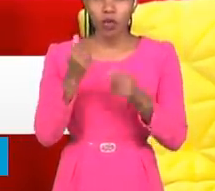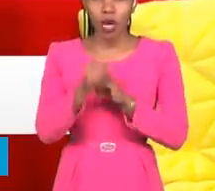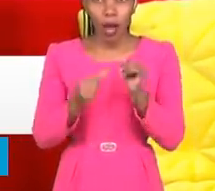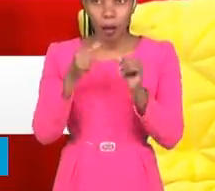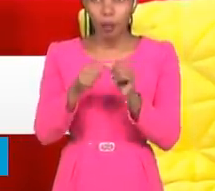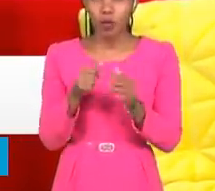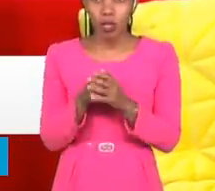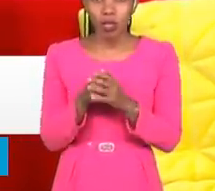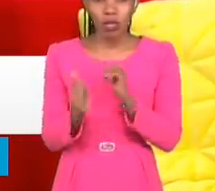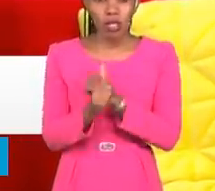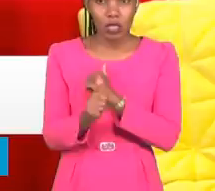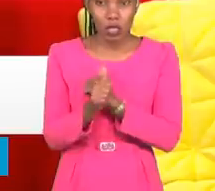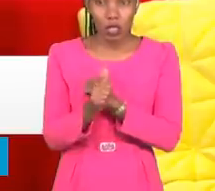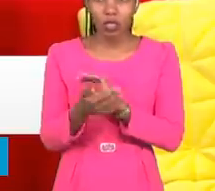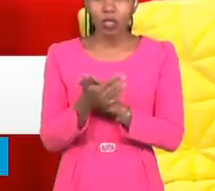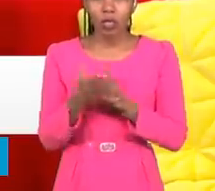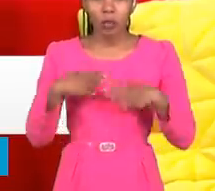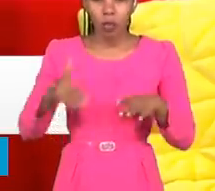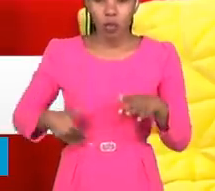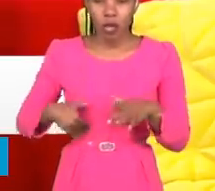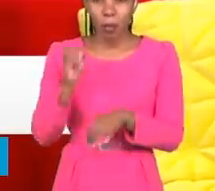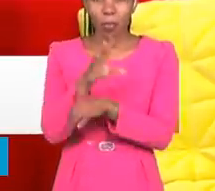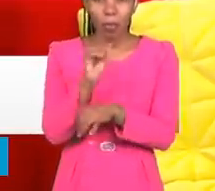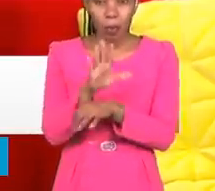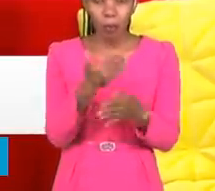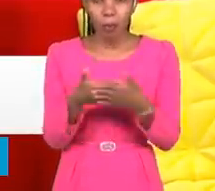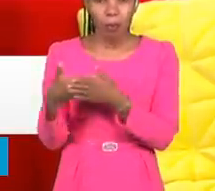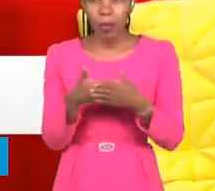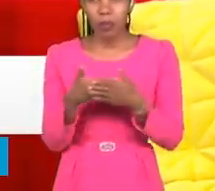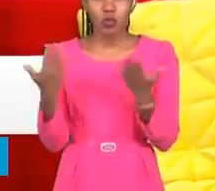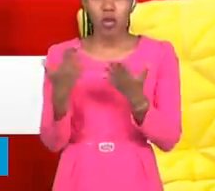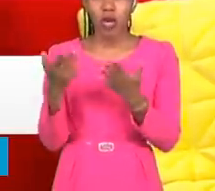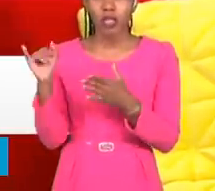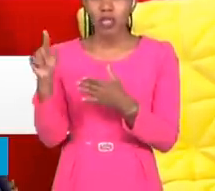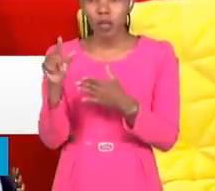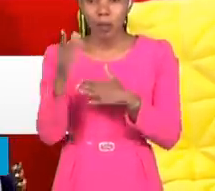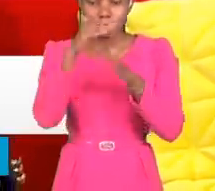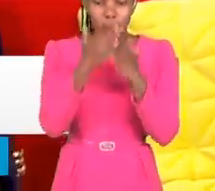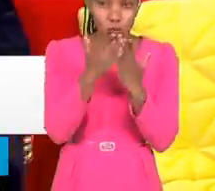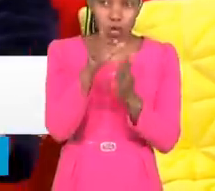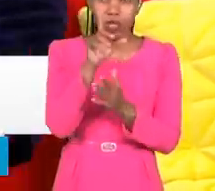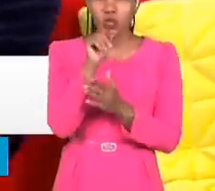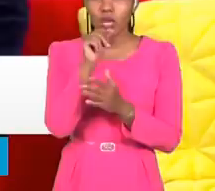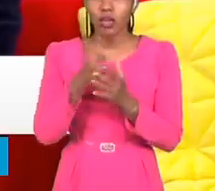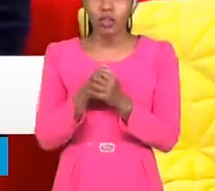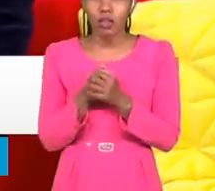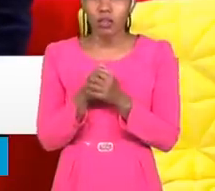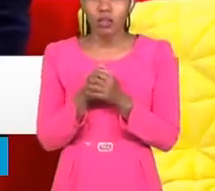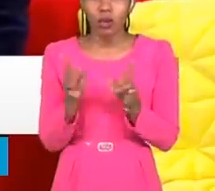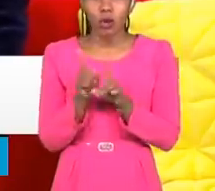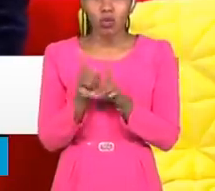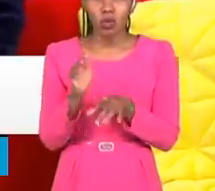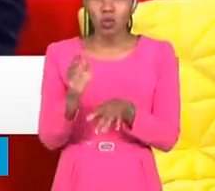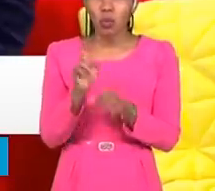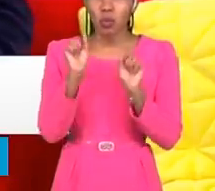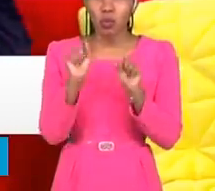the dangers of young people posting their kids' pictures on Facebook, Twitter, Instagram, and also you have the